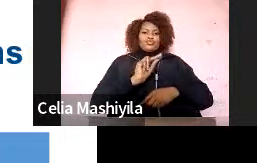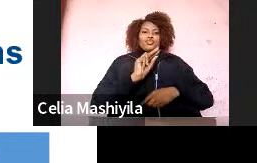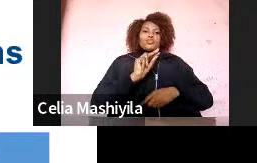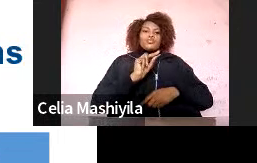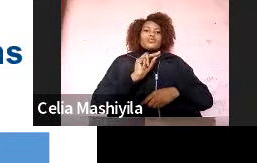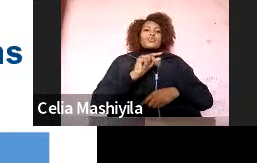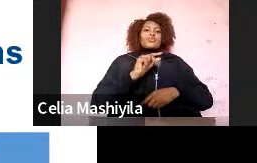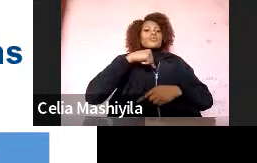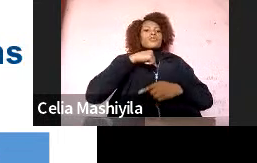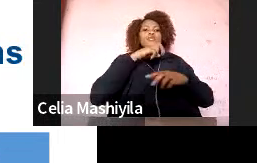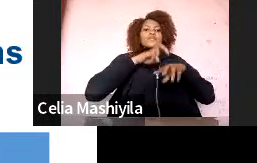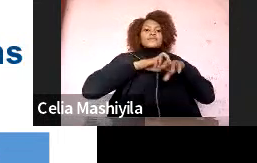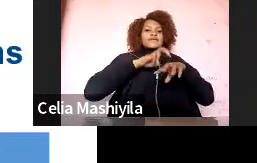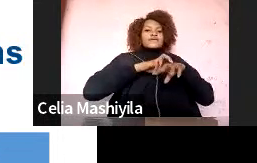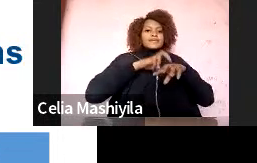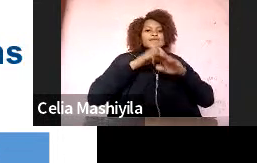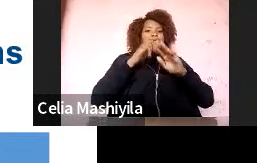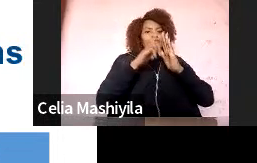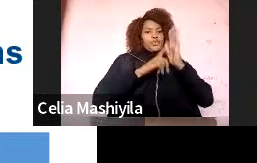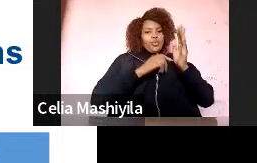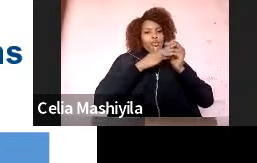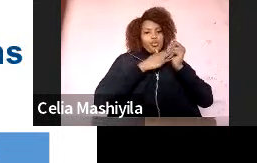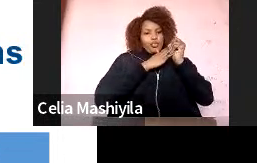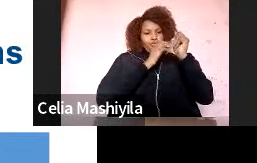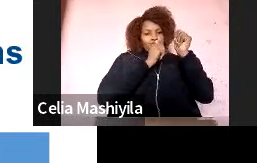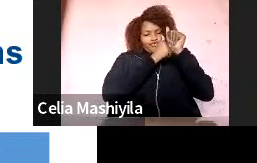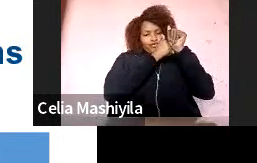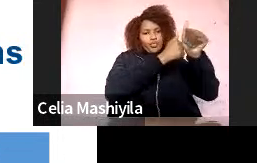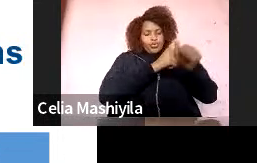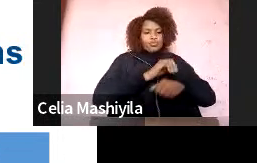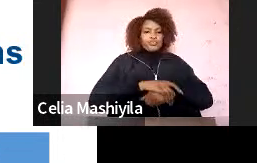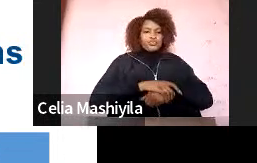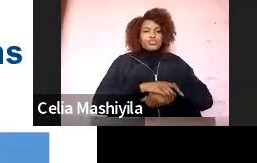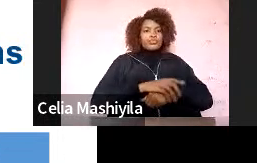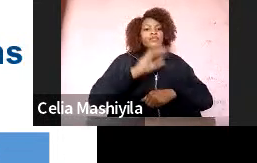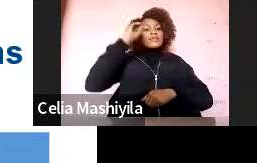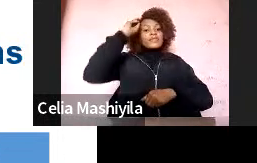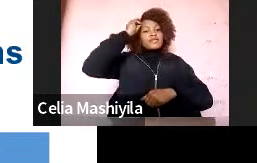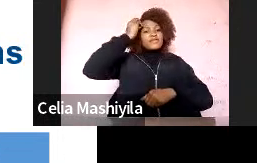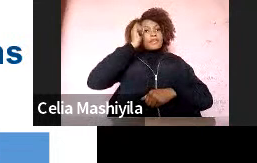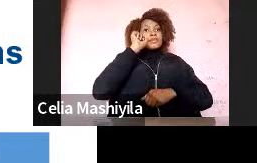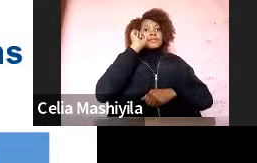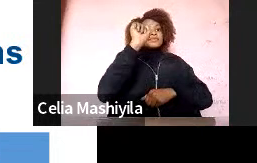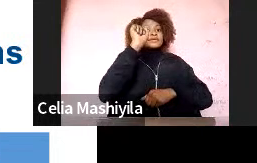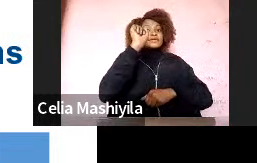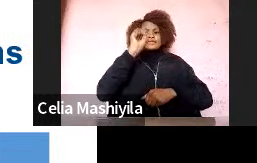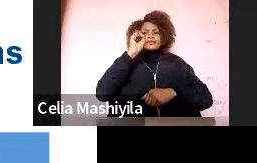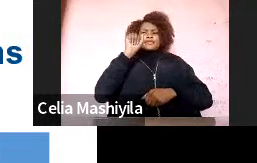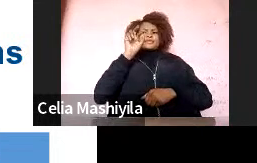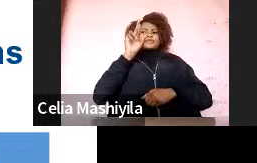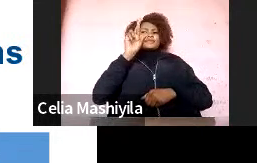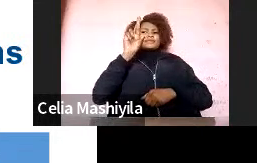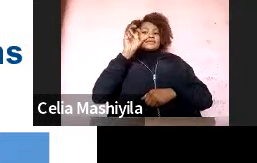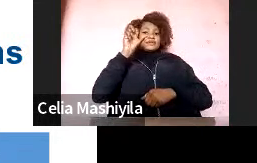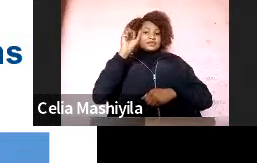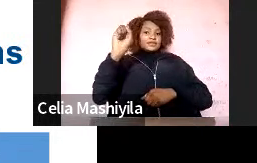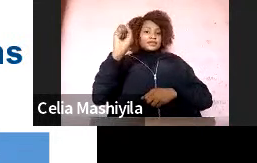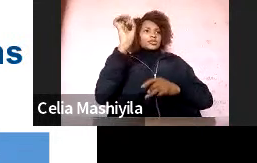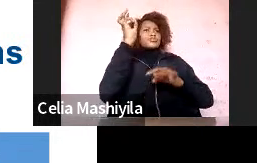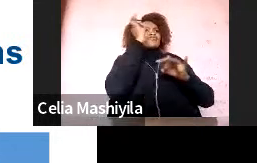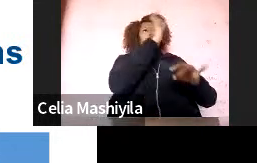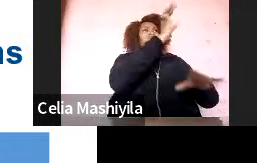framework. You should not find your information now publicized by SARS. That's